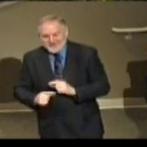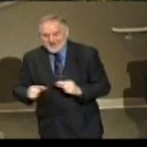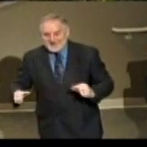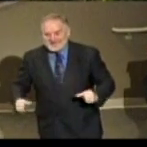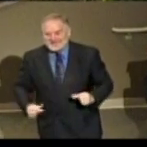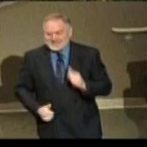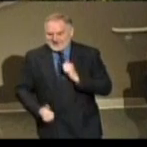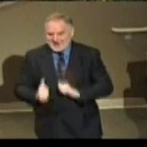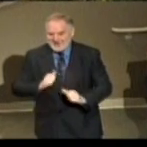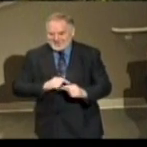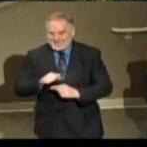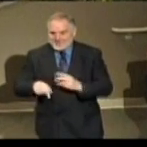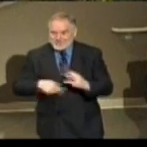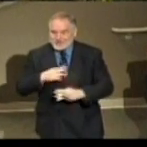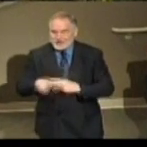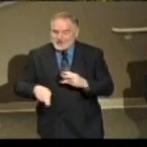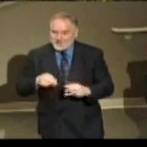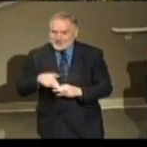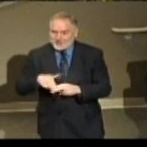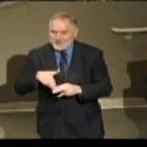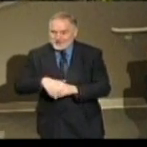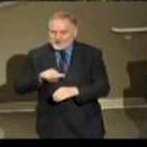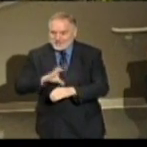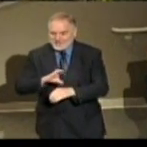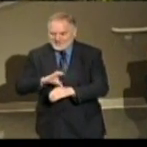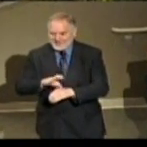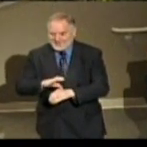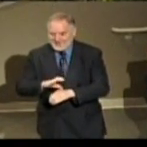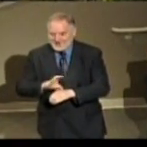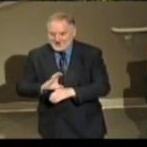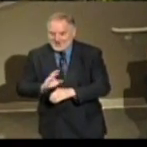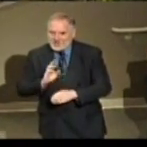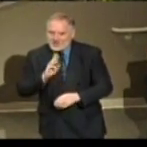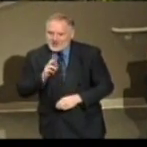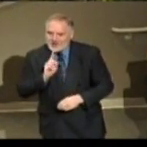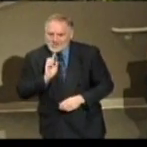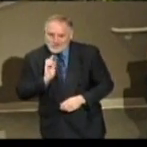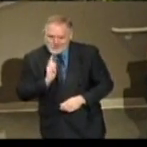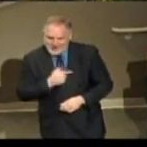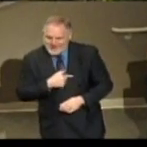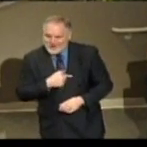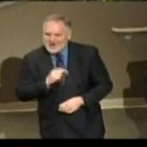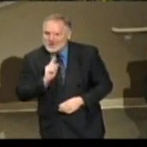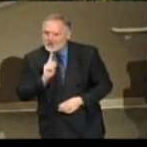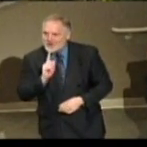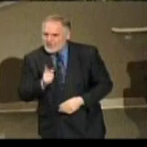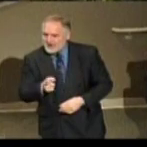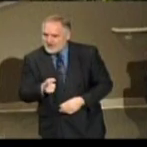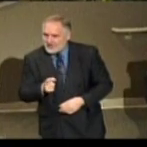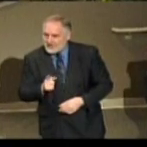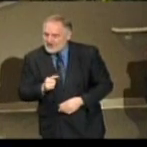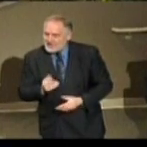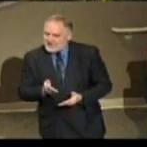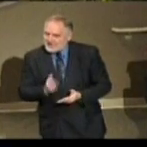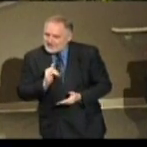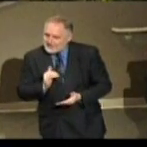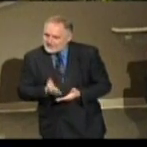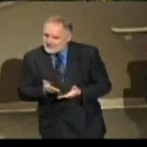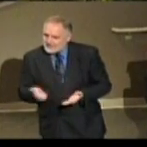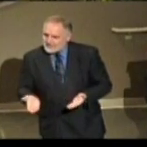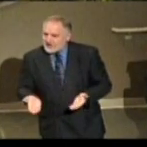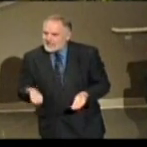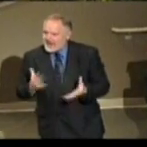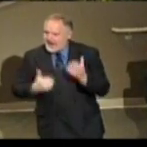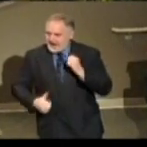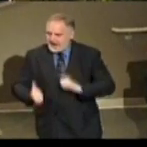around the world are in churches. And are we real? Or is there some act in